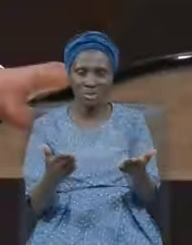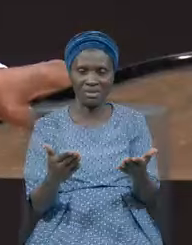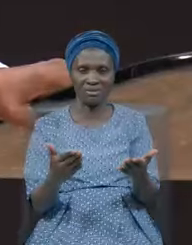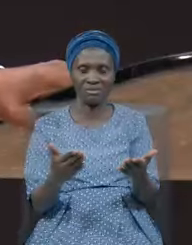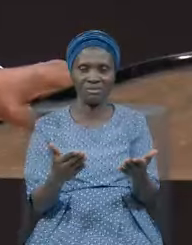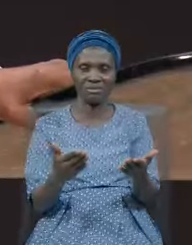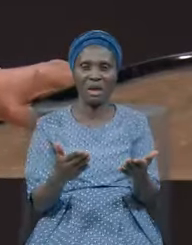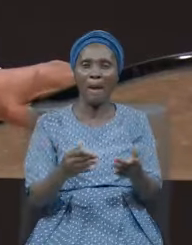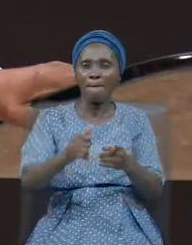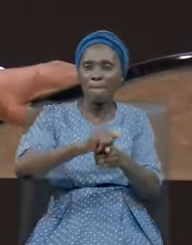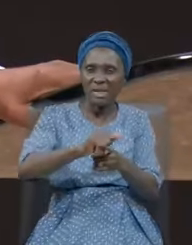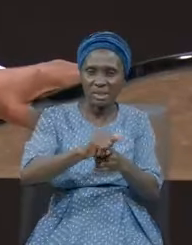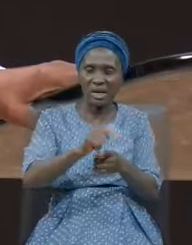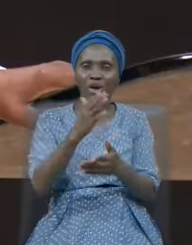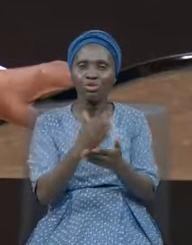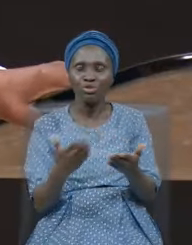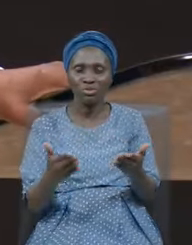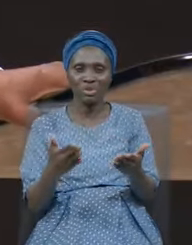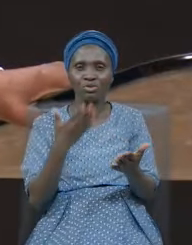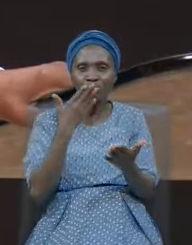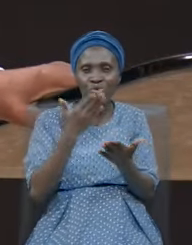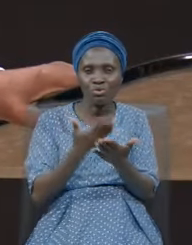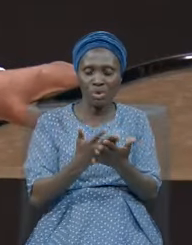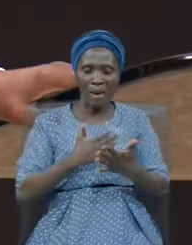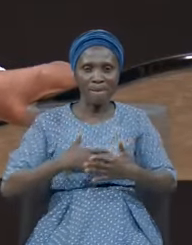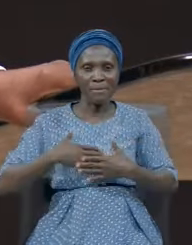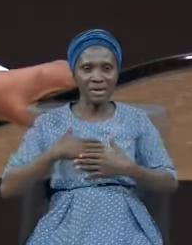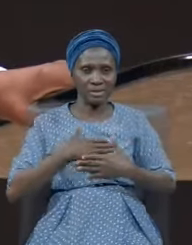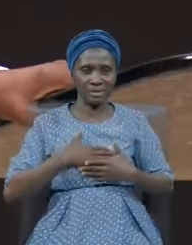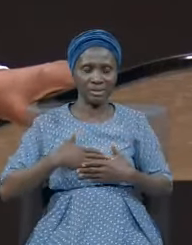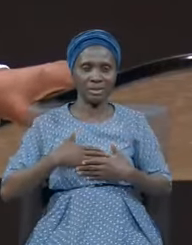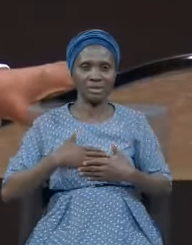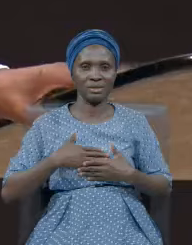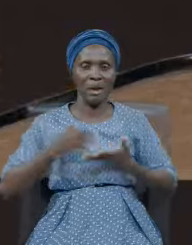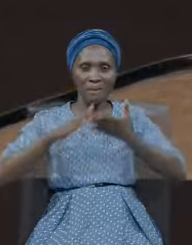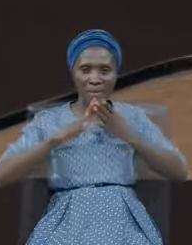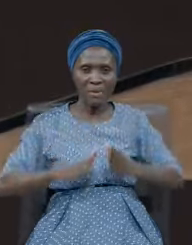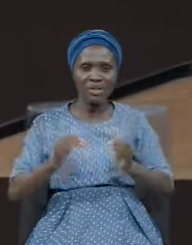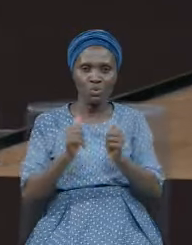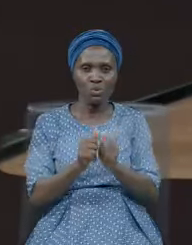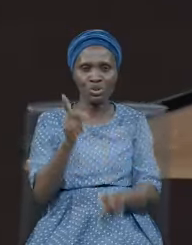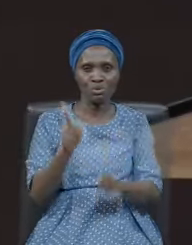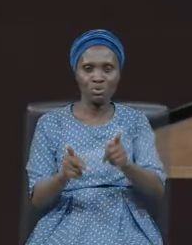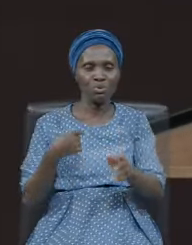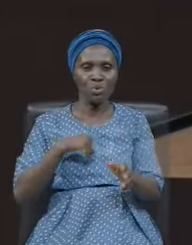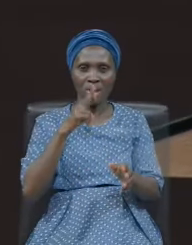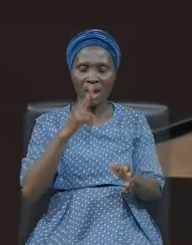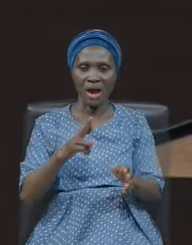something pleasant with the people we're living. And look at